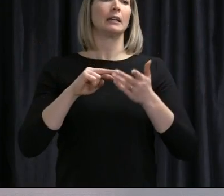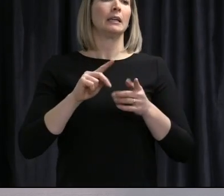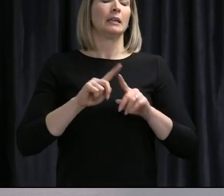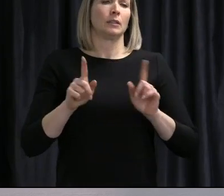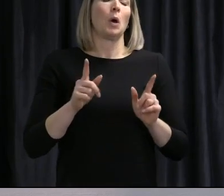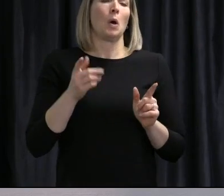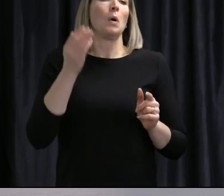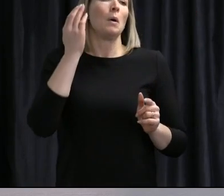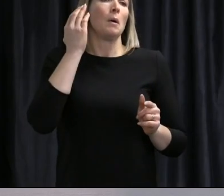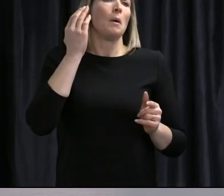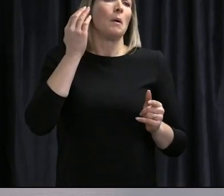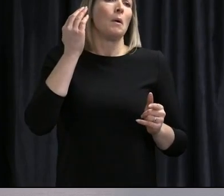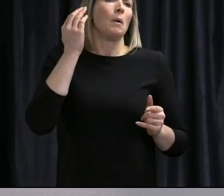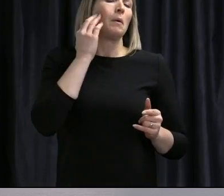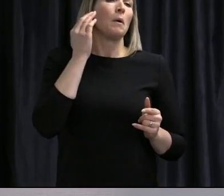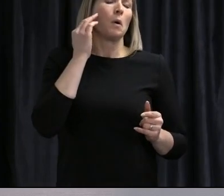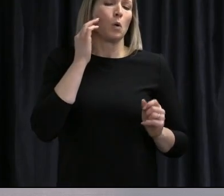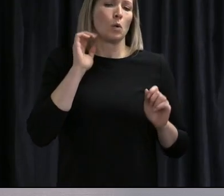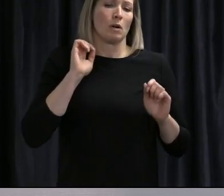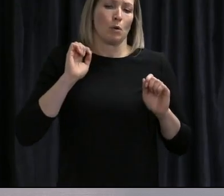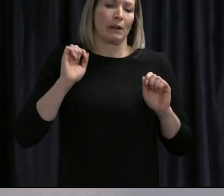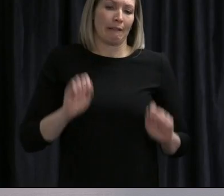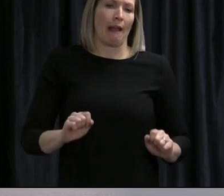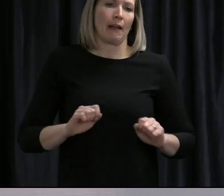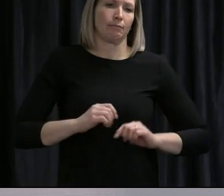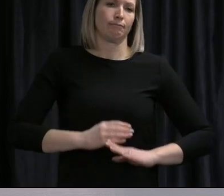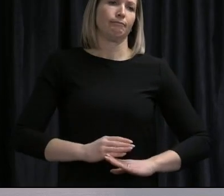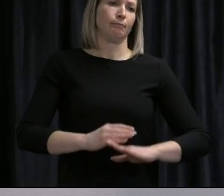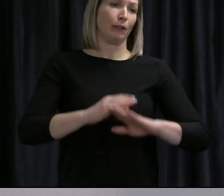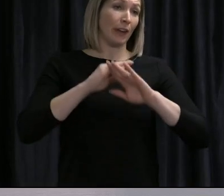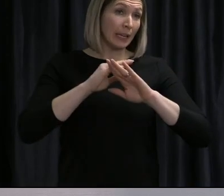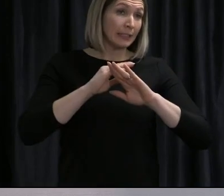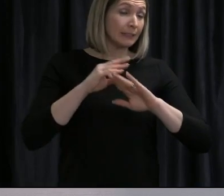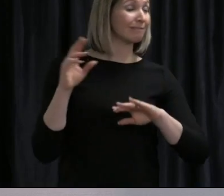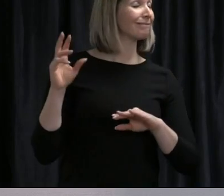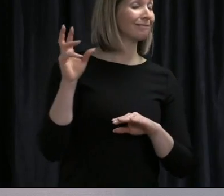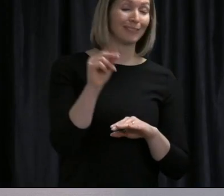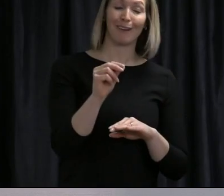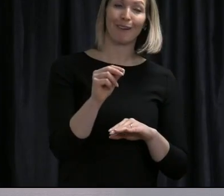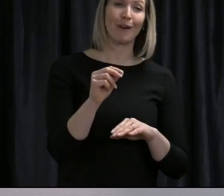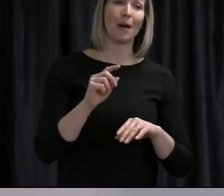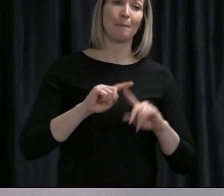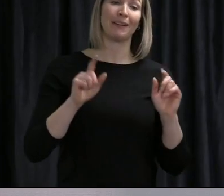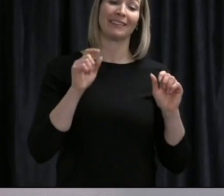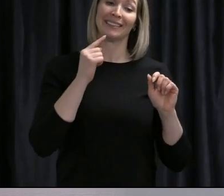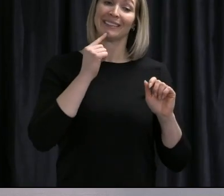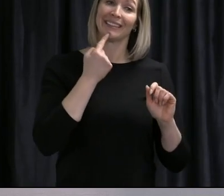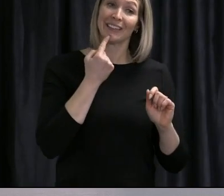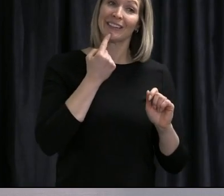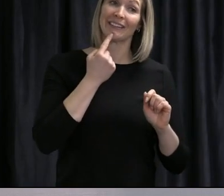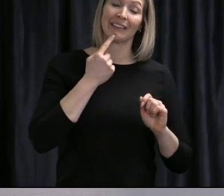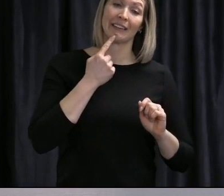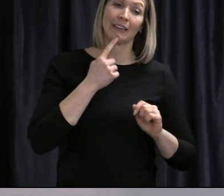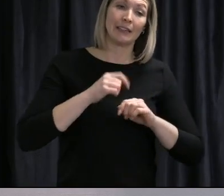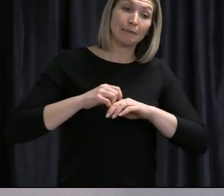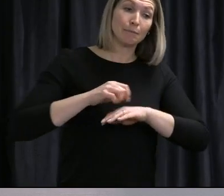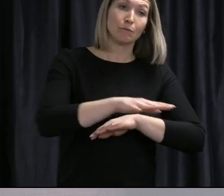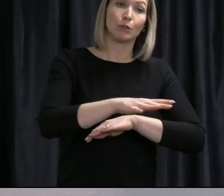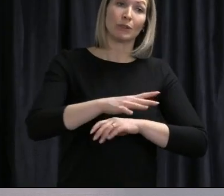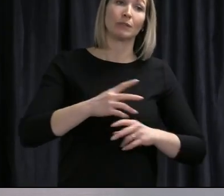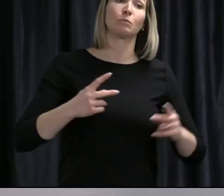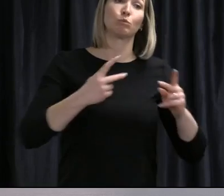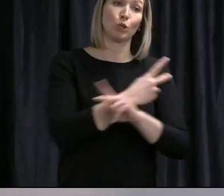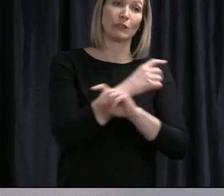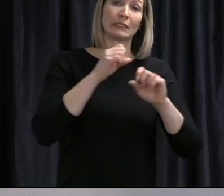population. But that does not prevent COVID-19 from having a significant health impact on our